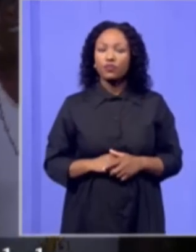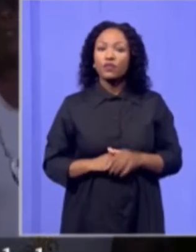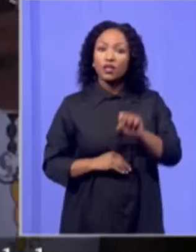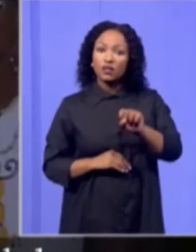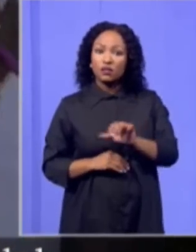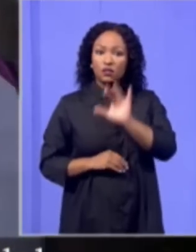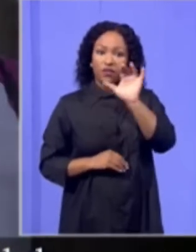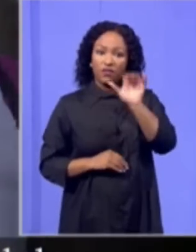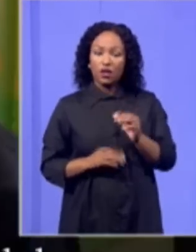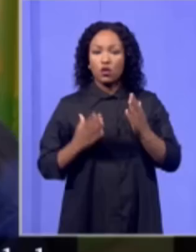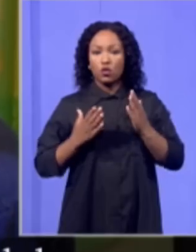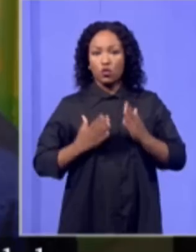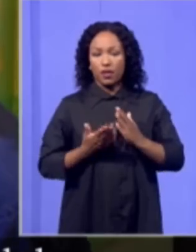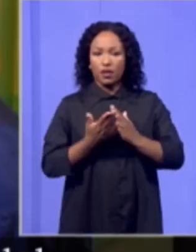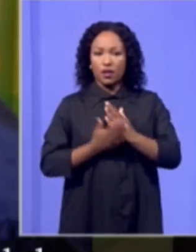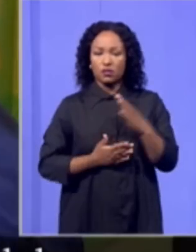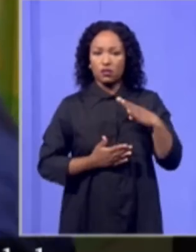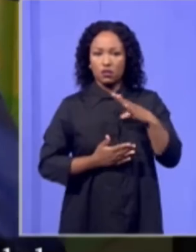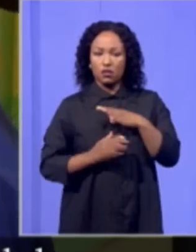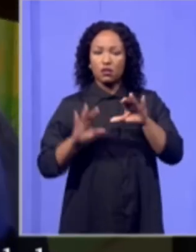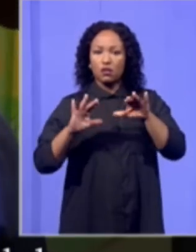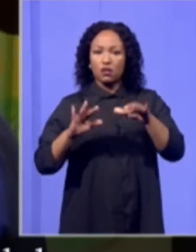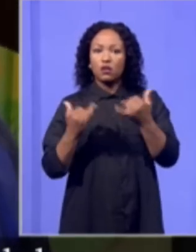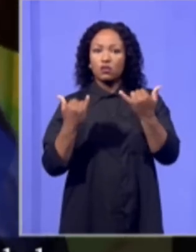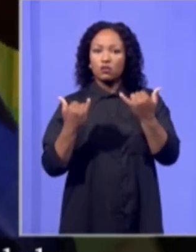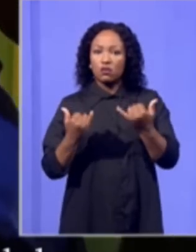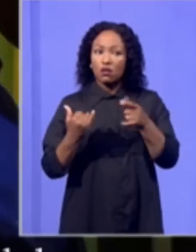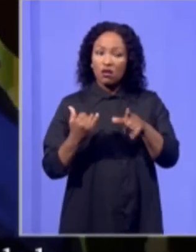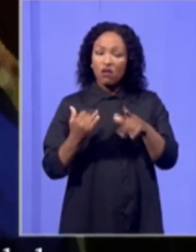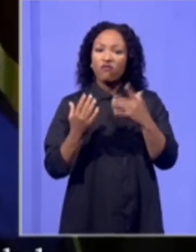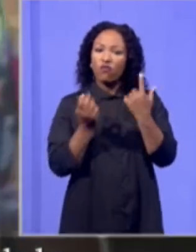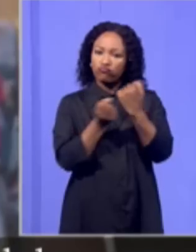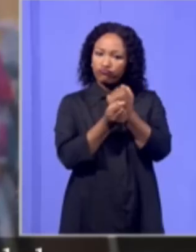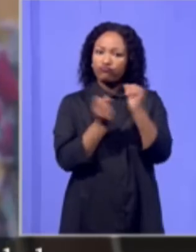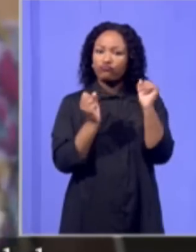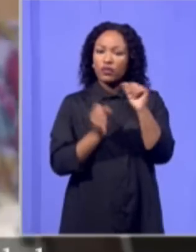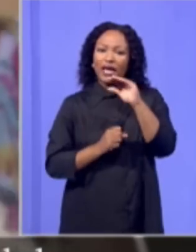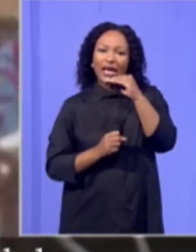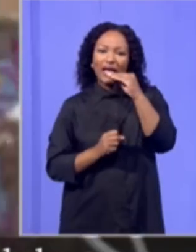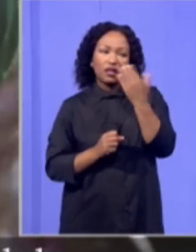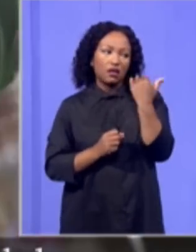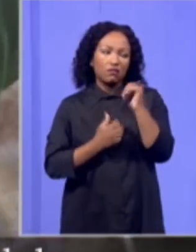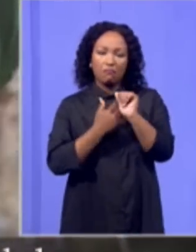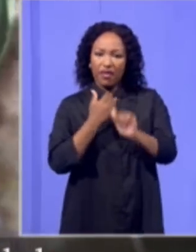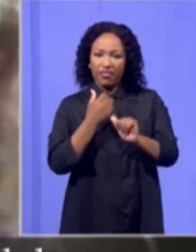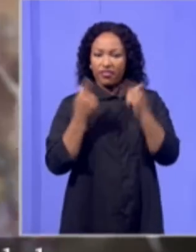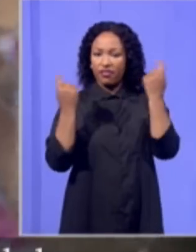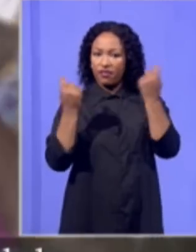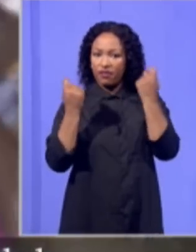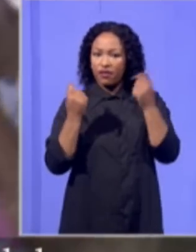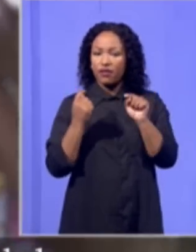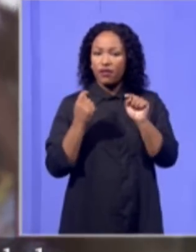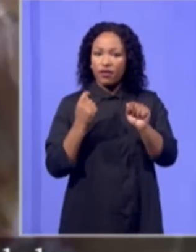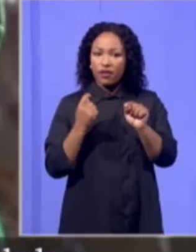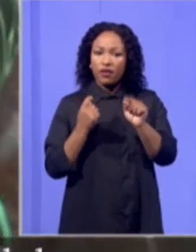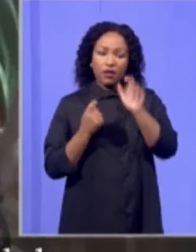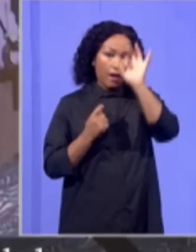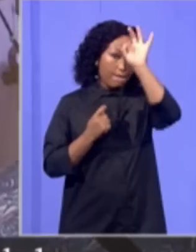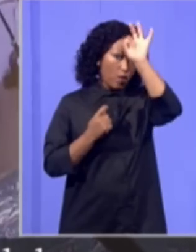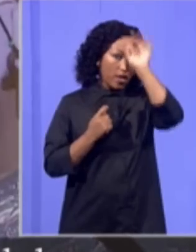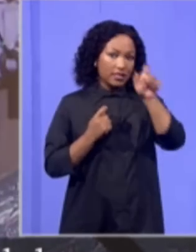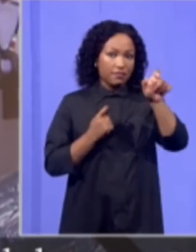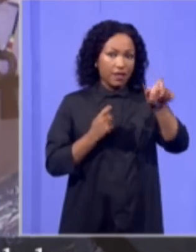e tshwere ditherisano ka ditshwanelo tsa ditokololo tsa tumelo ya serasta mo kgweding e fetileng mme kemedi go tswa kwa sepodising le